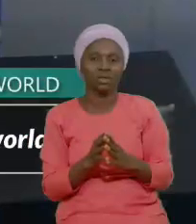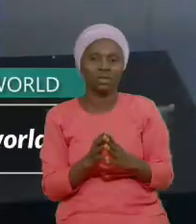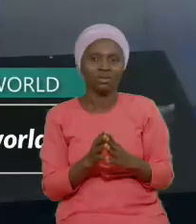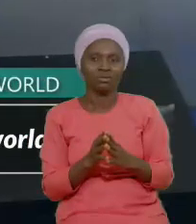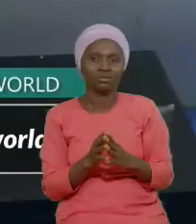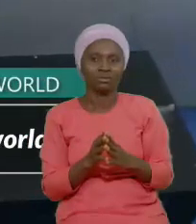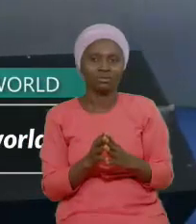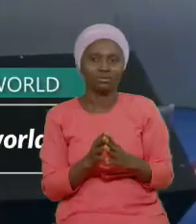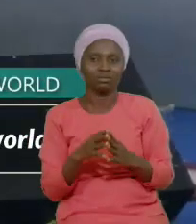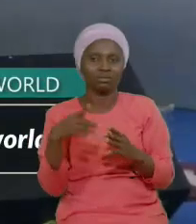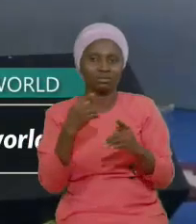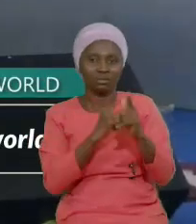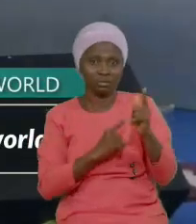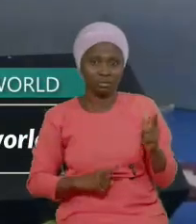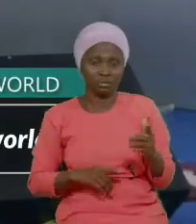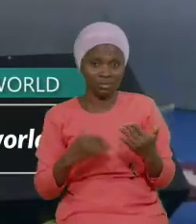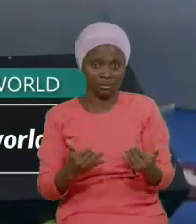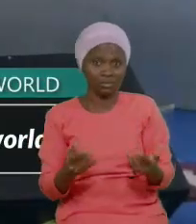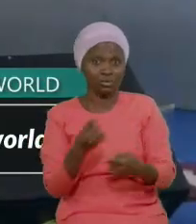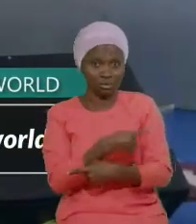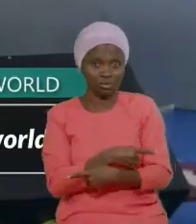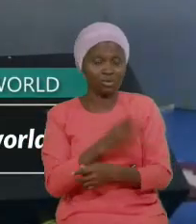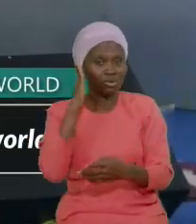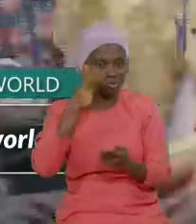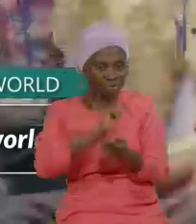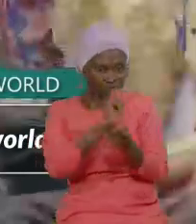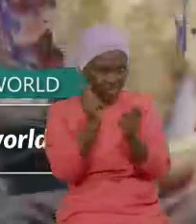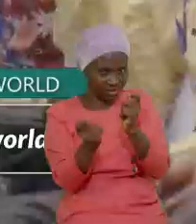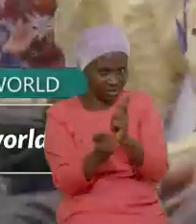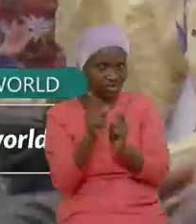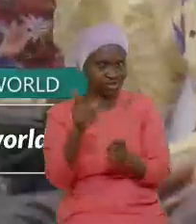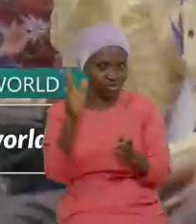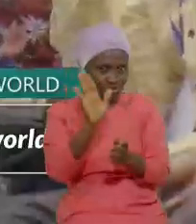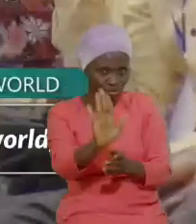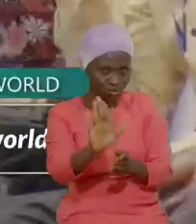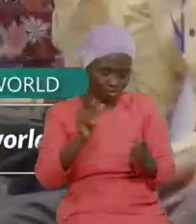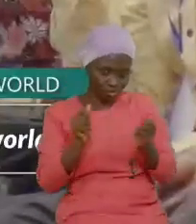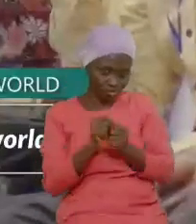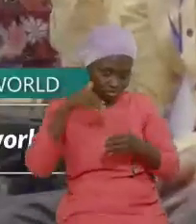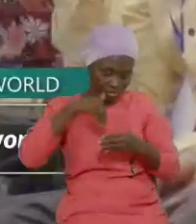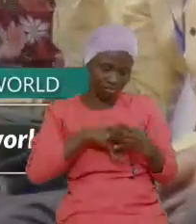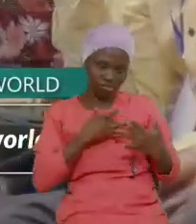The Lord today will change you, your inner world.